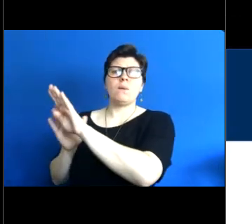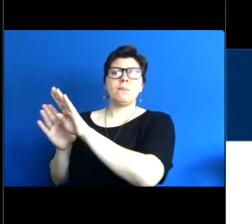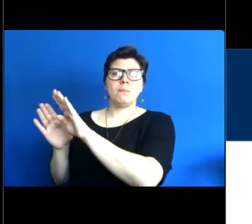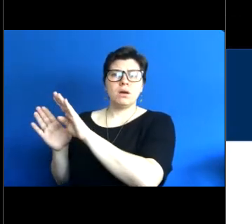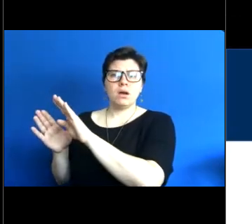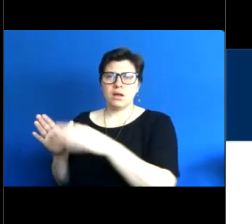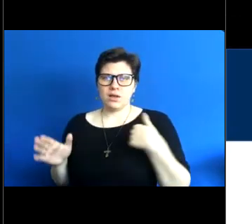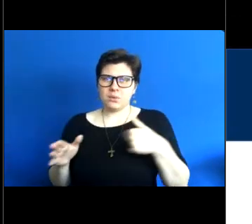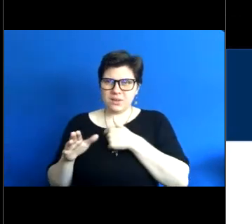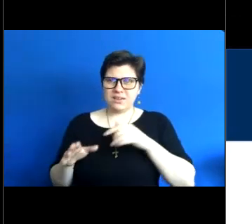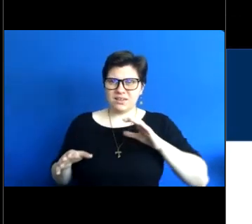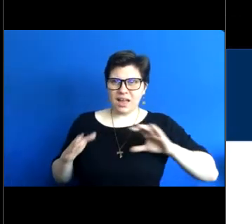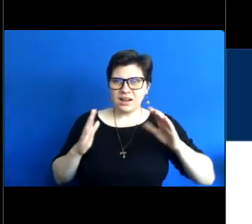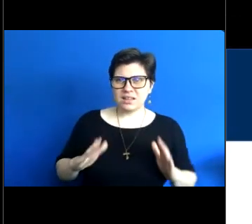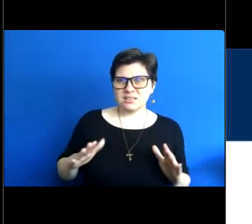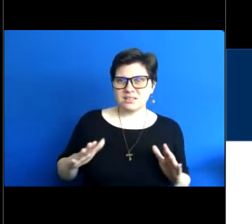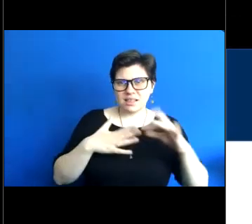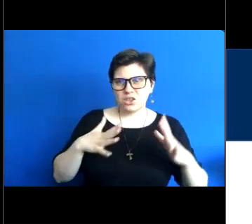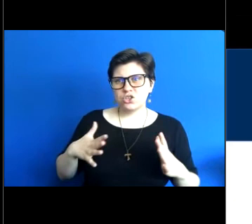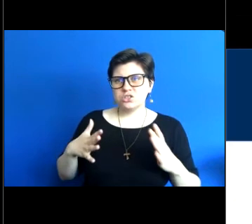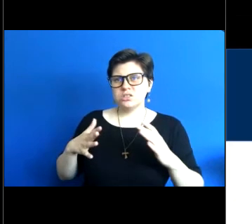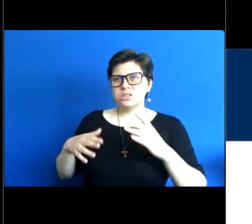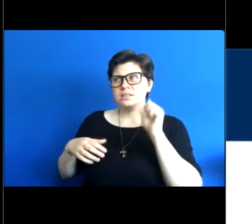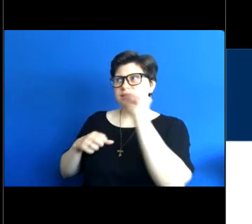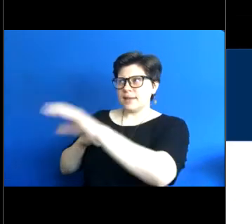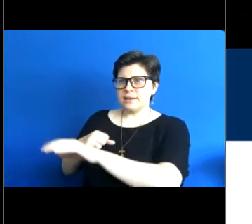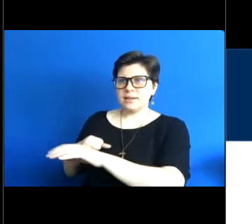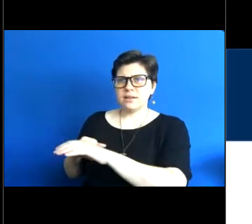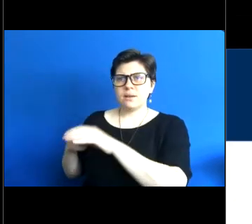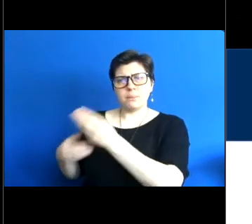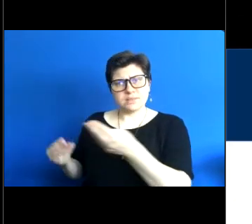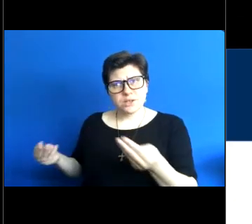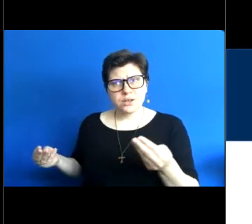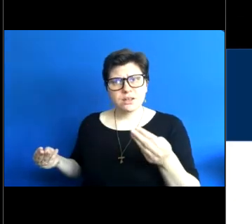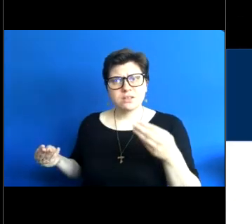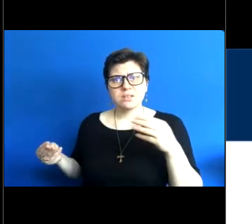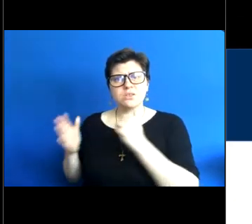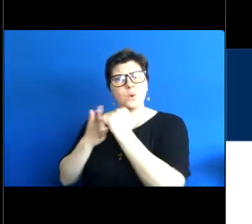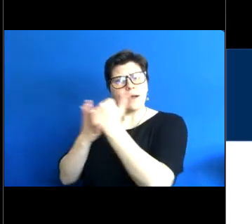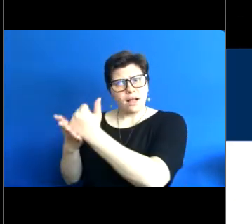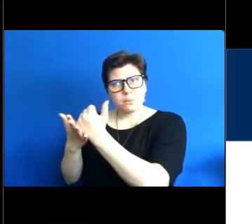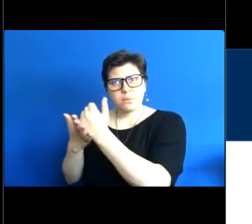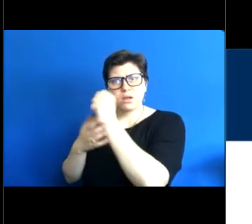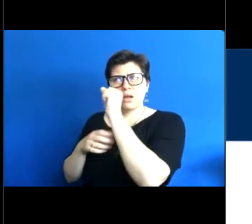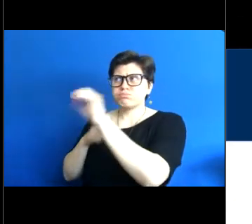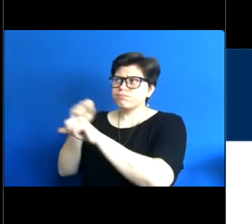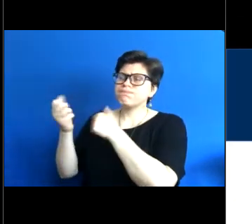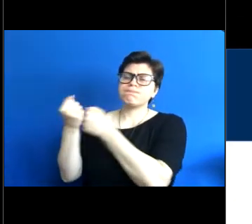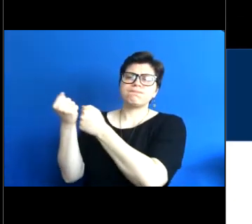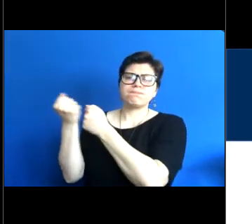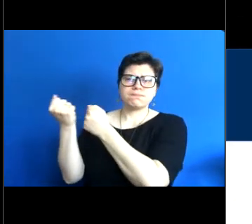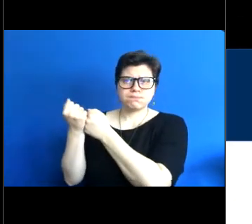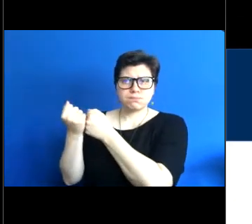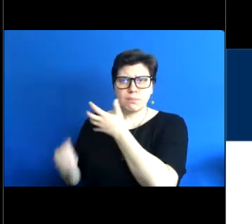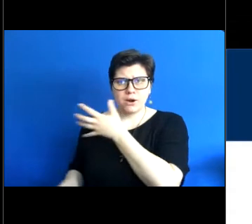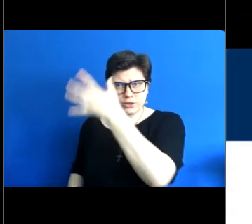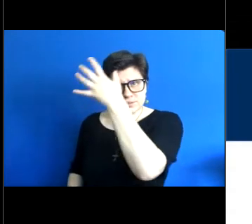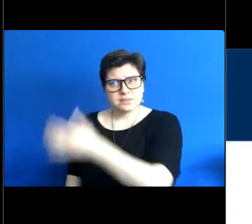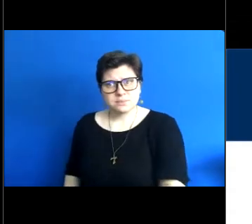are we as catechists and leaders sending them materials that they need to be able to lead those catechetical sessions at